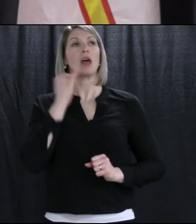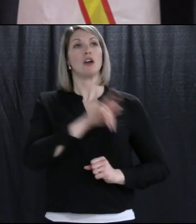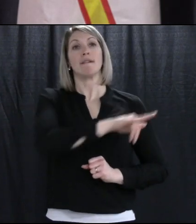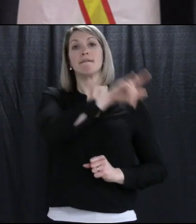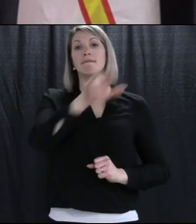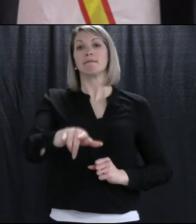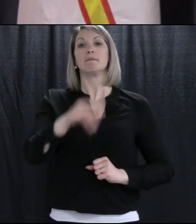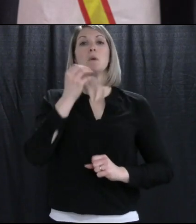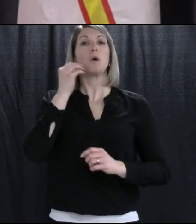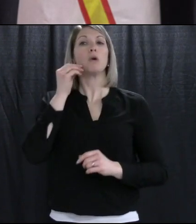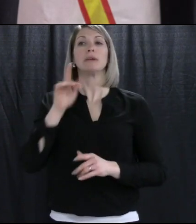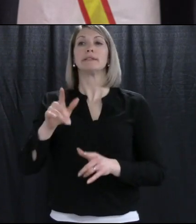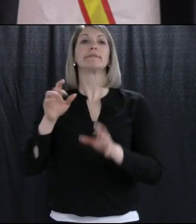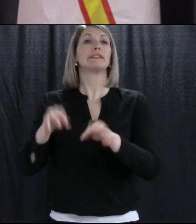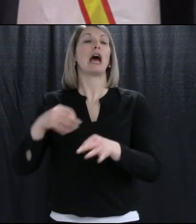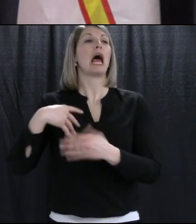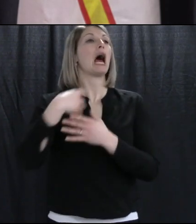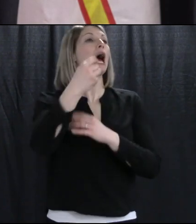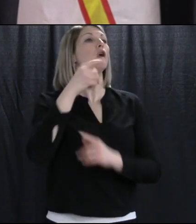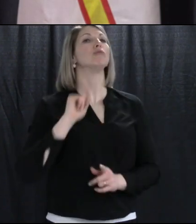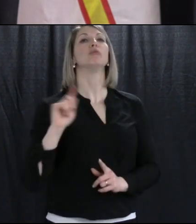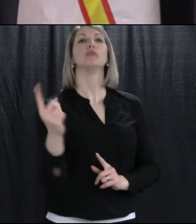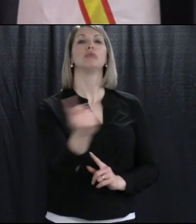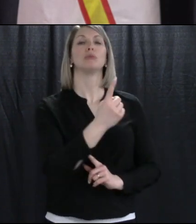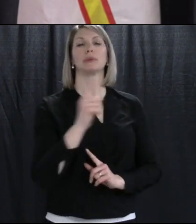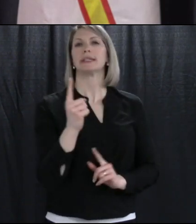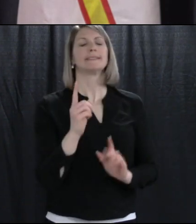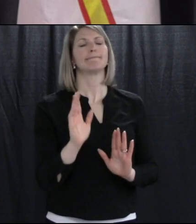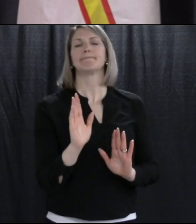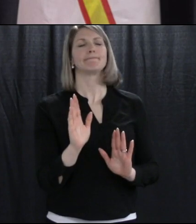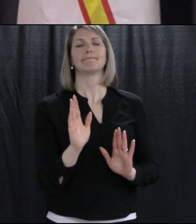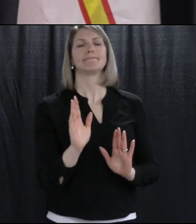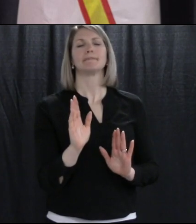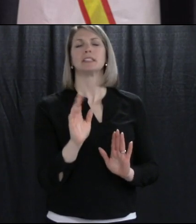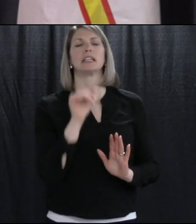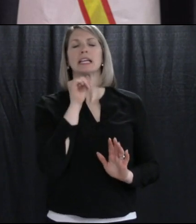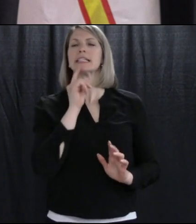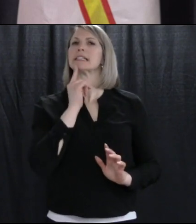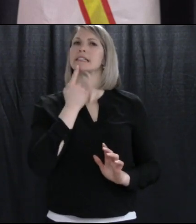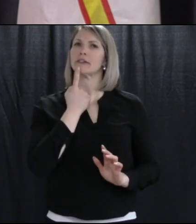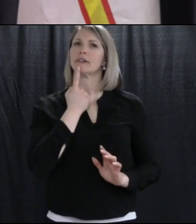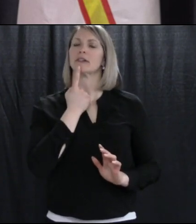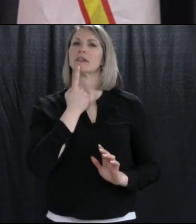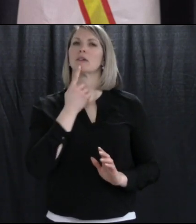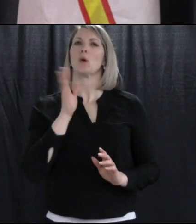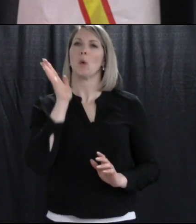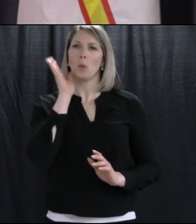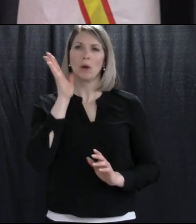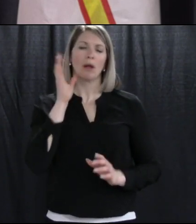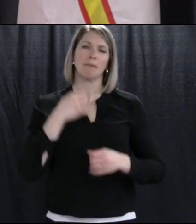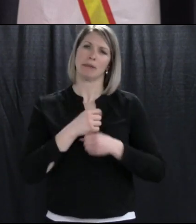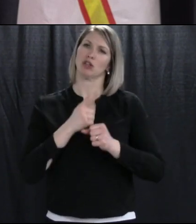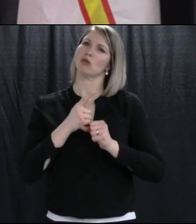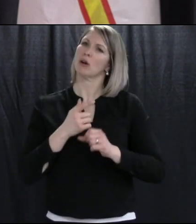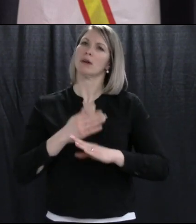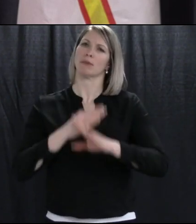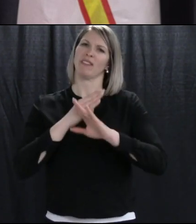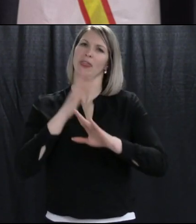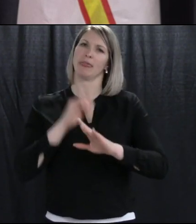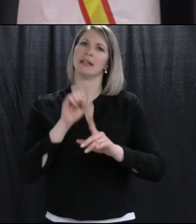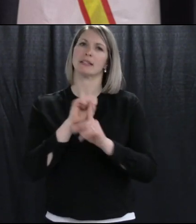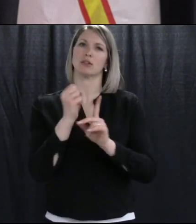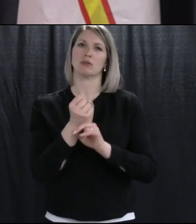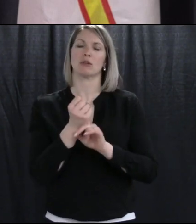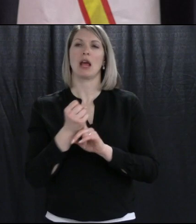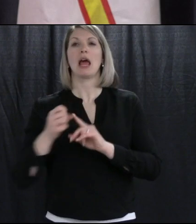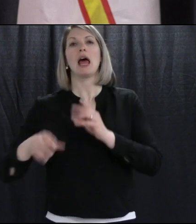a jurisdiction and could actually help spread COVID-19 through communities. We will do whatever it takes to prevent that. There are